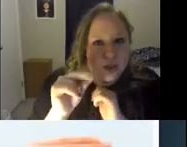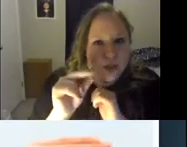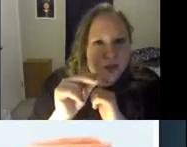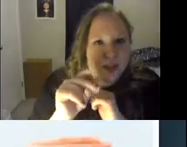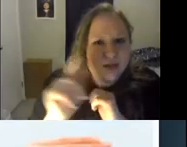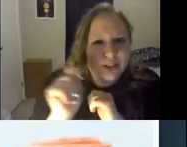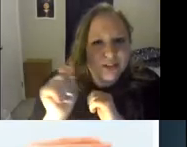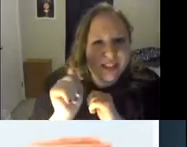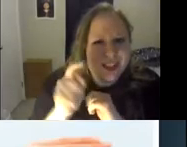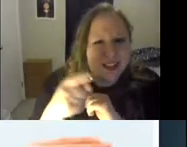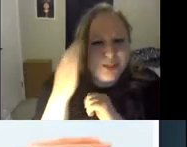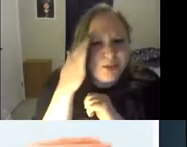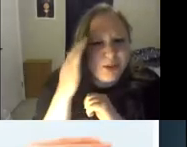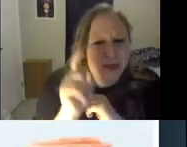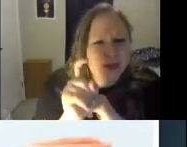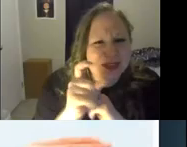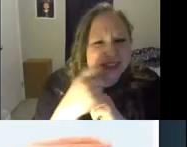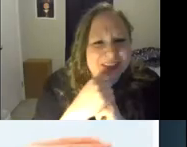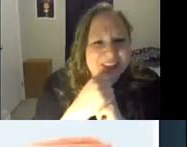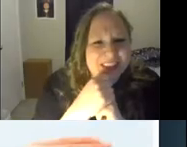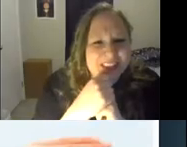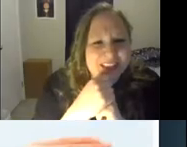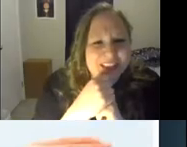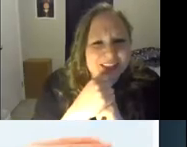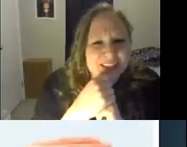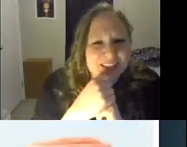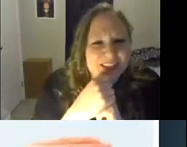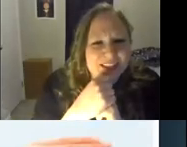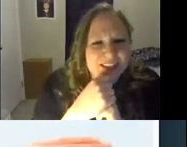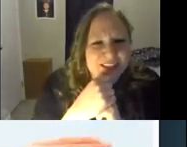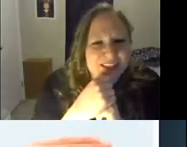No. Teresa, do you know?